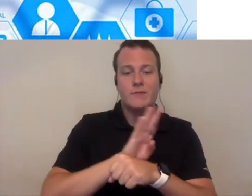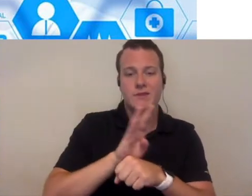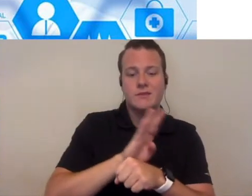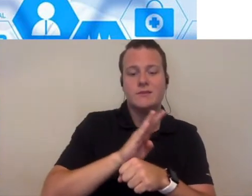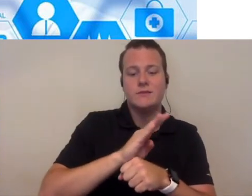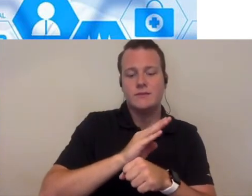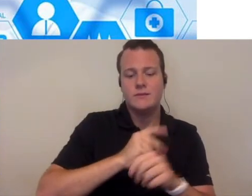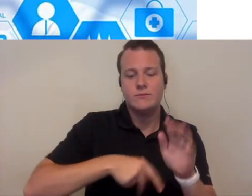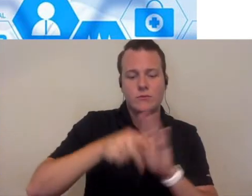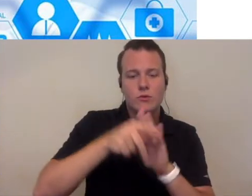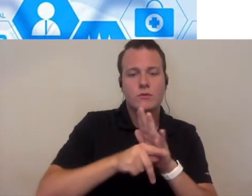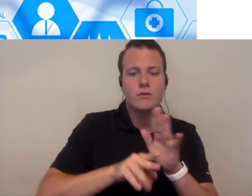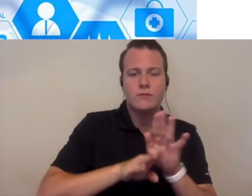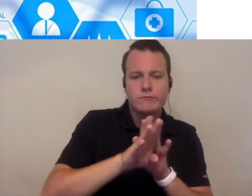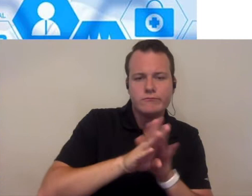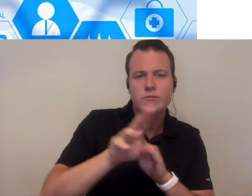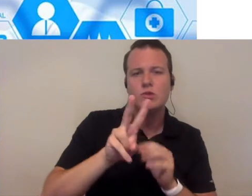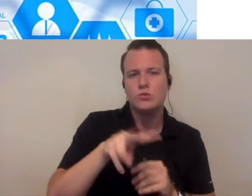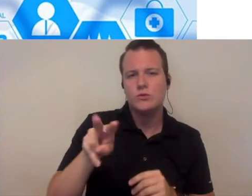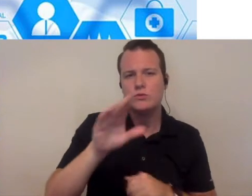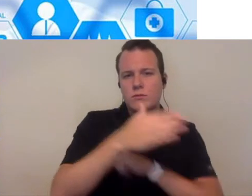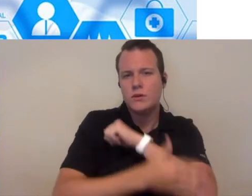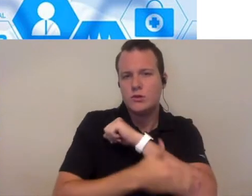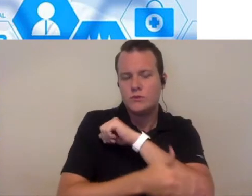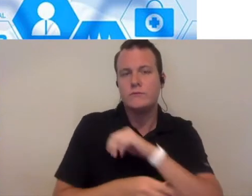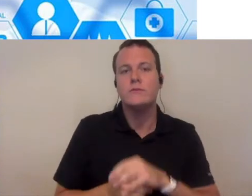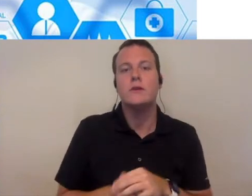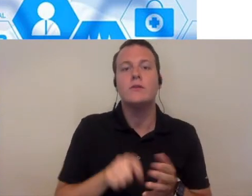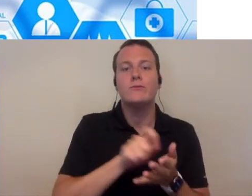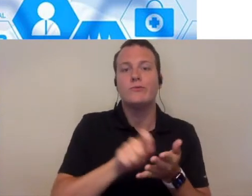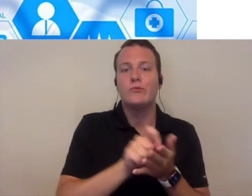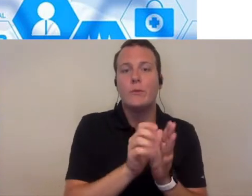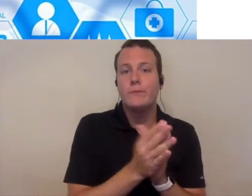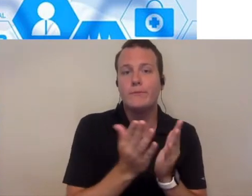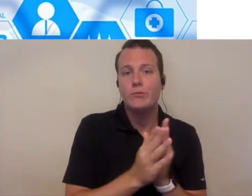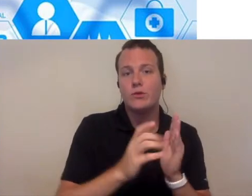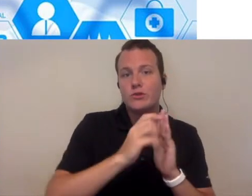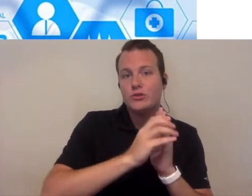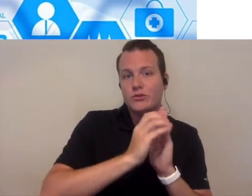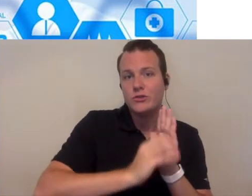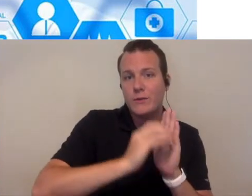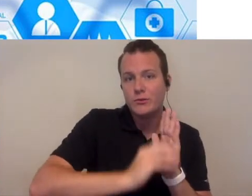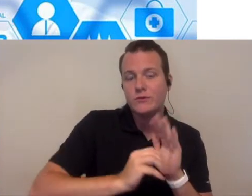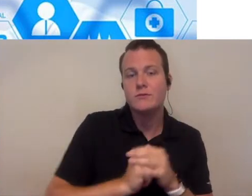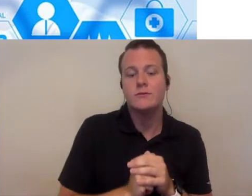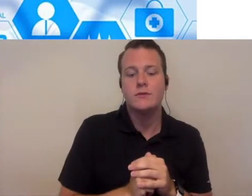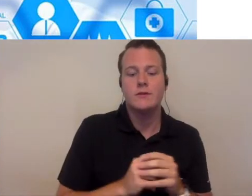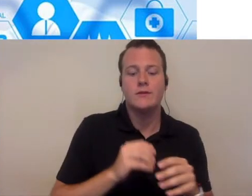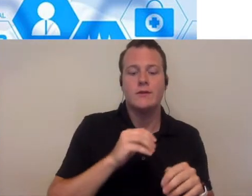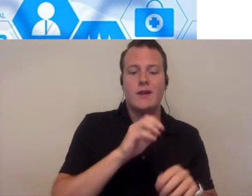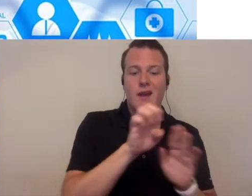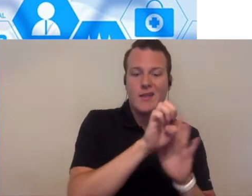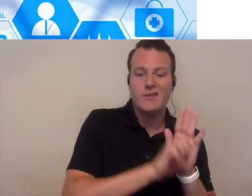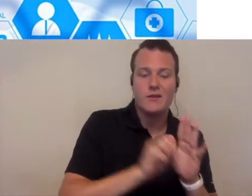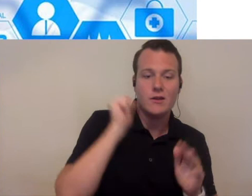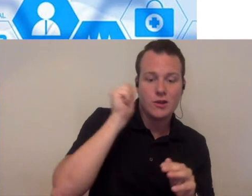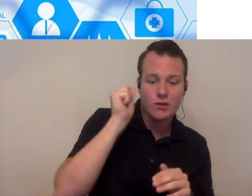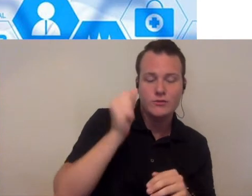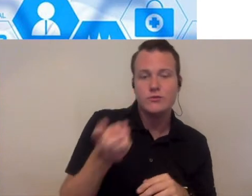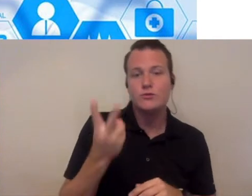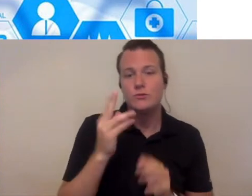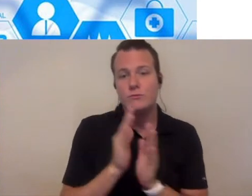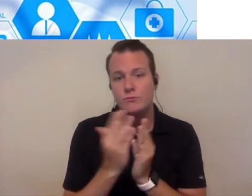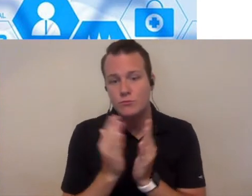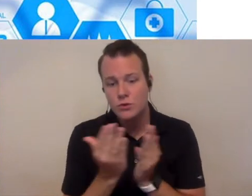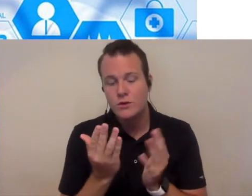business development in 22 countries. He has co-authored chapters on ethics in audiology in 2 books and recently